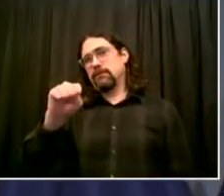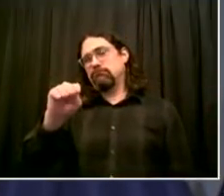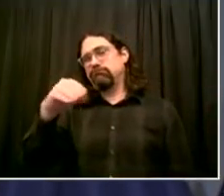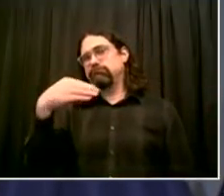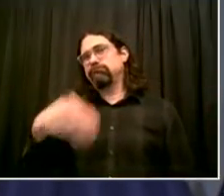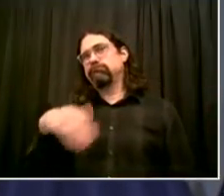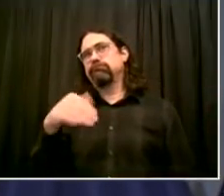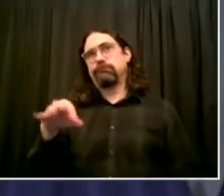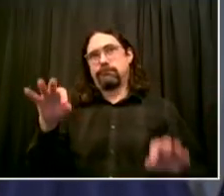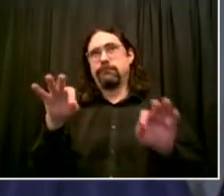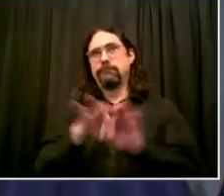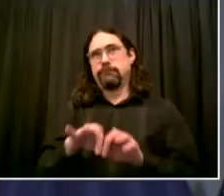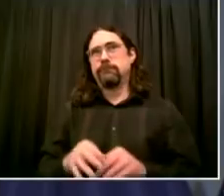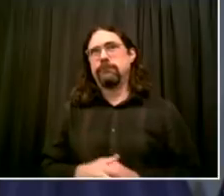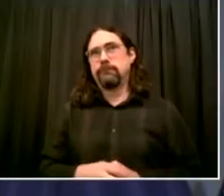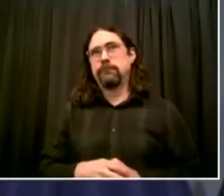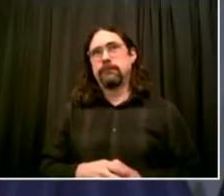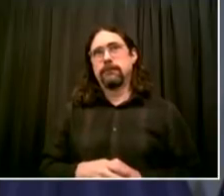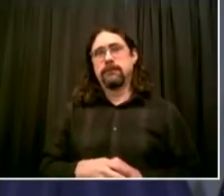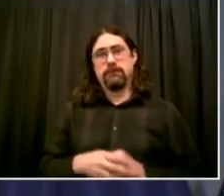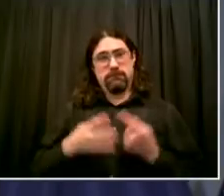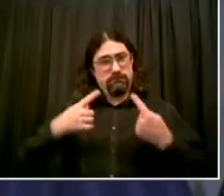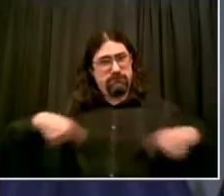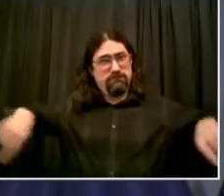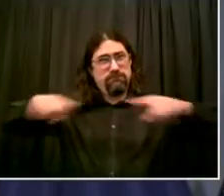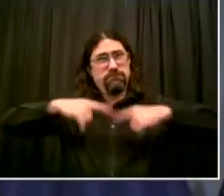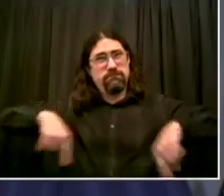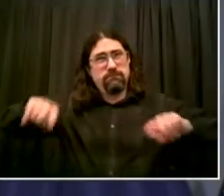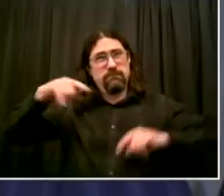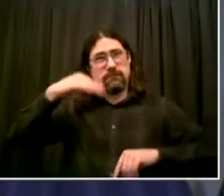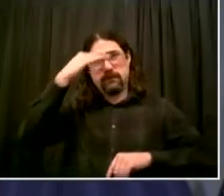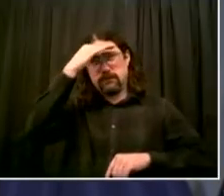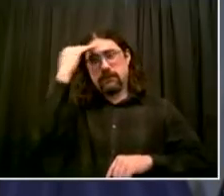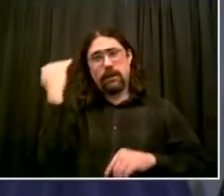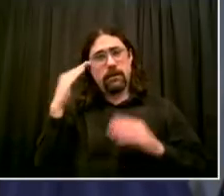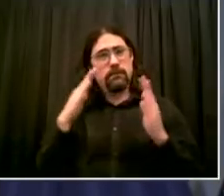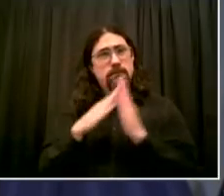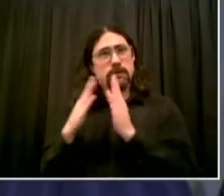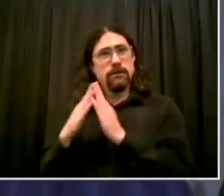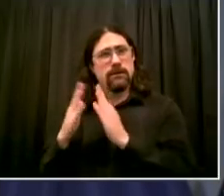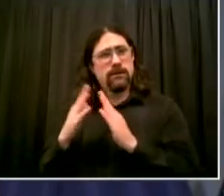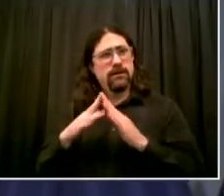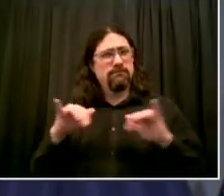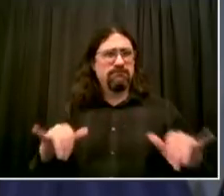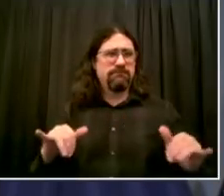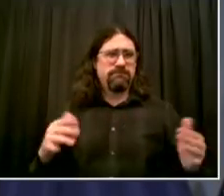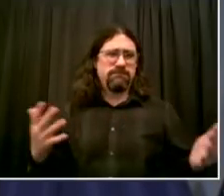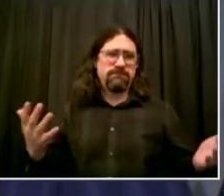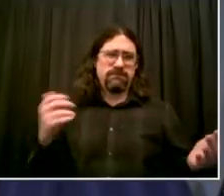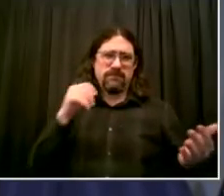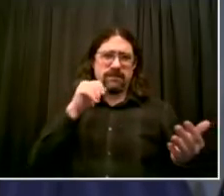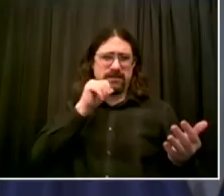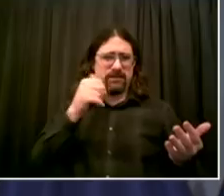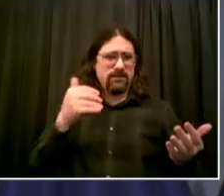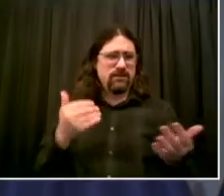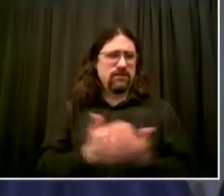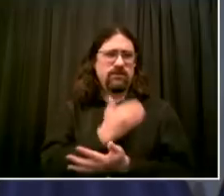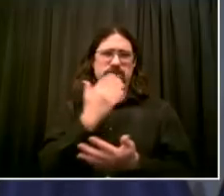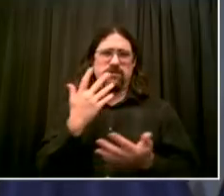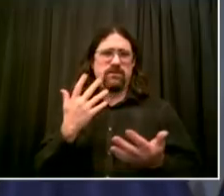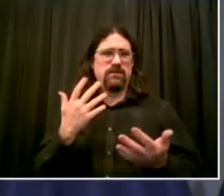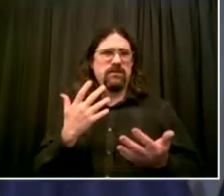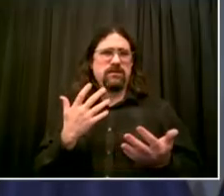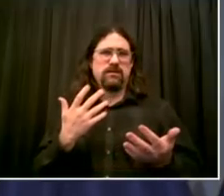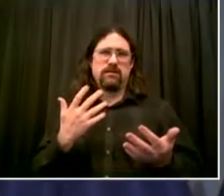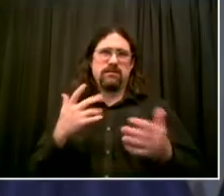people inside of our communities have the same concerns as, people outside, and we are the ones that are